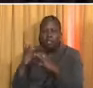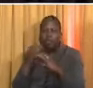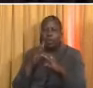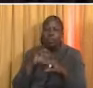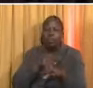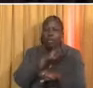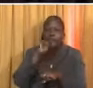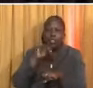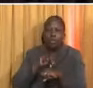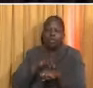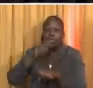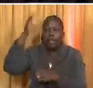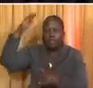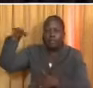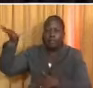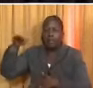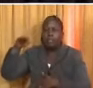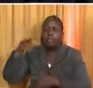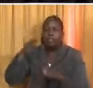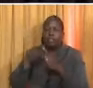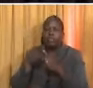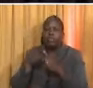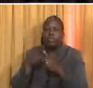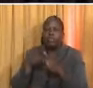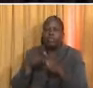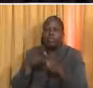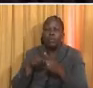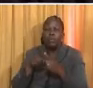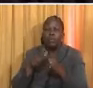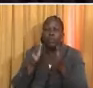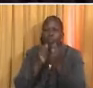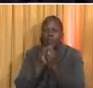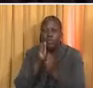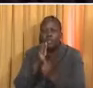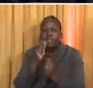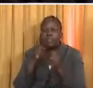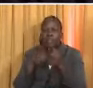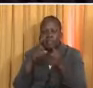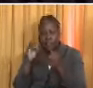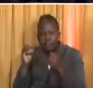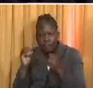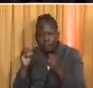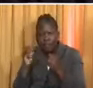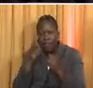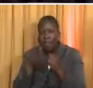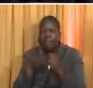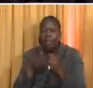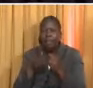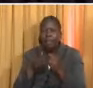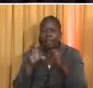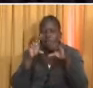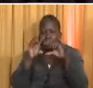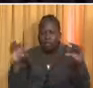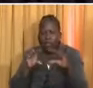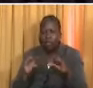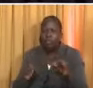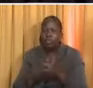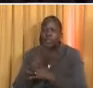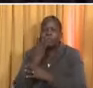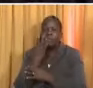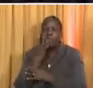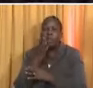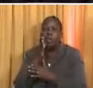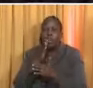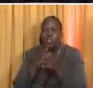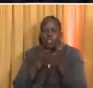to 360, an additional 70 constituencies, the schedule sets out the manner and